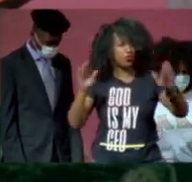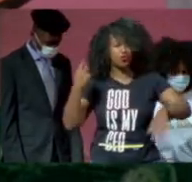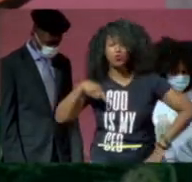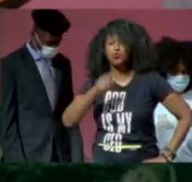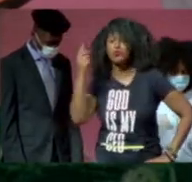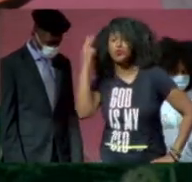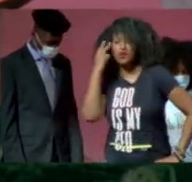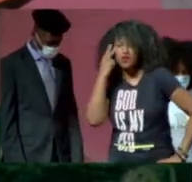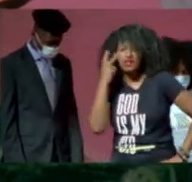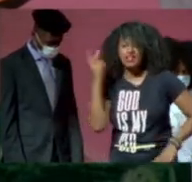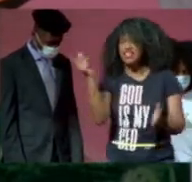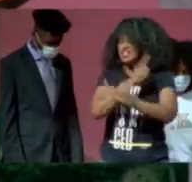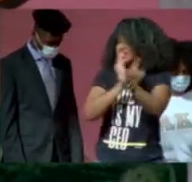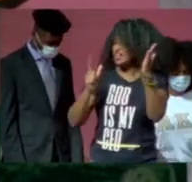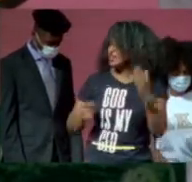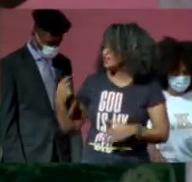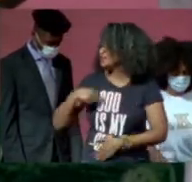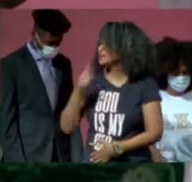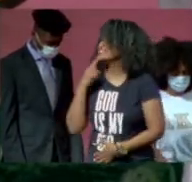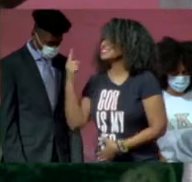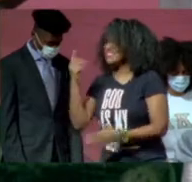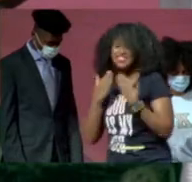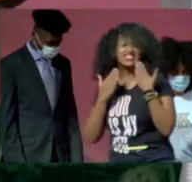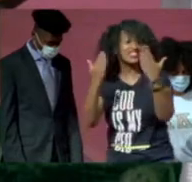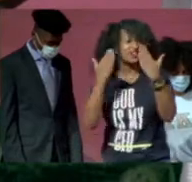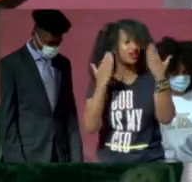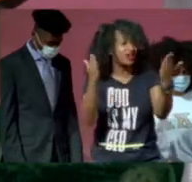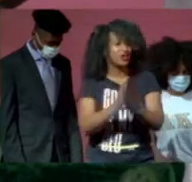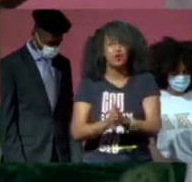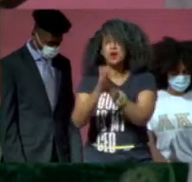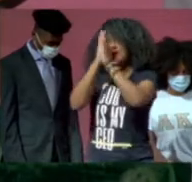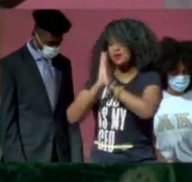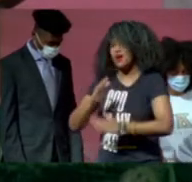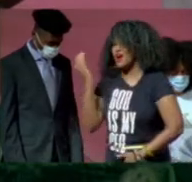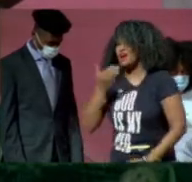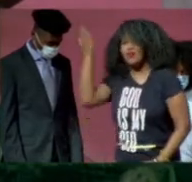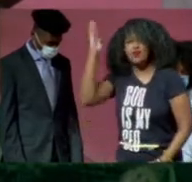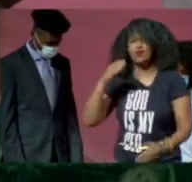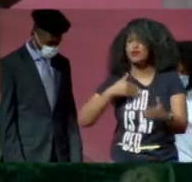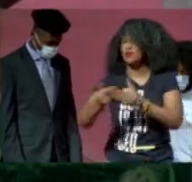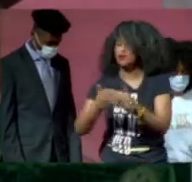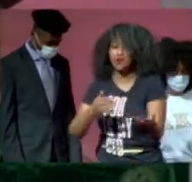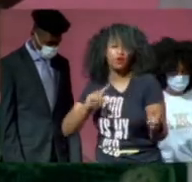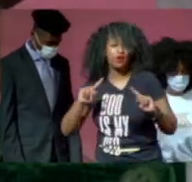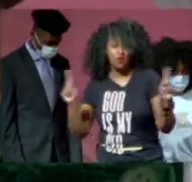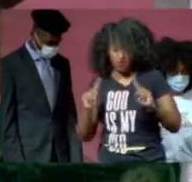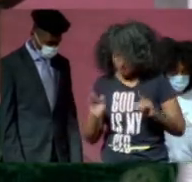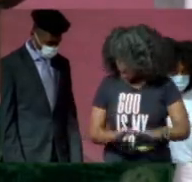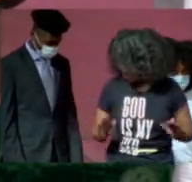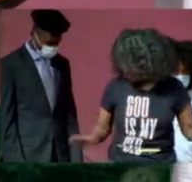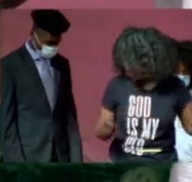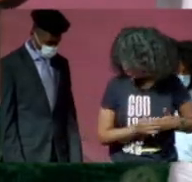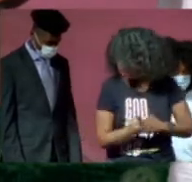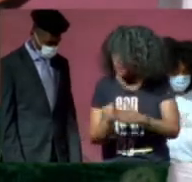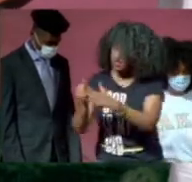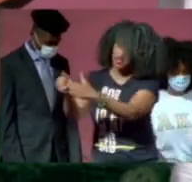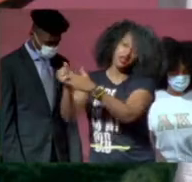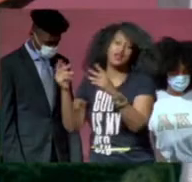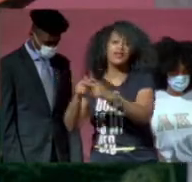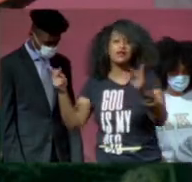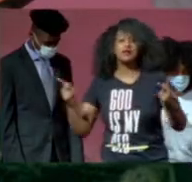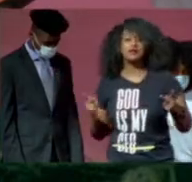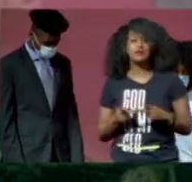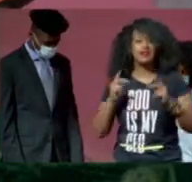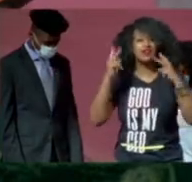sight. And so, Lord, we say thank you, and we ask, oh God, that wherever their foot shall trod, that it will be a place of victory.